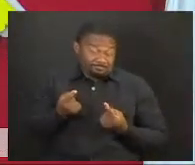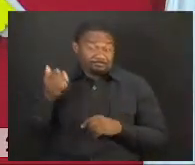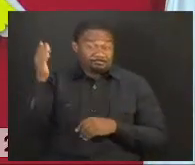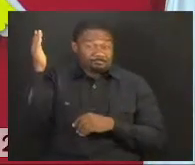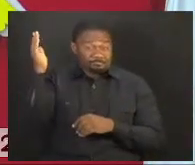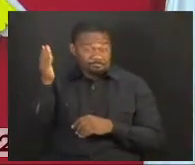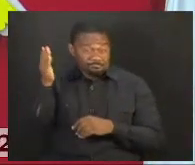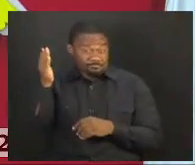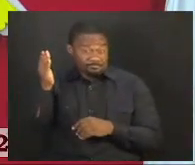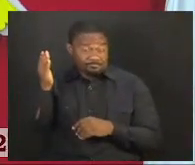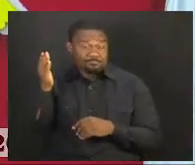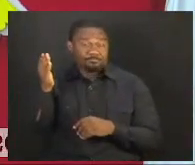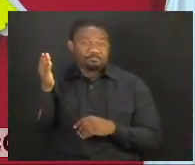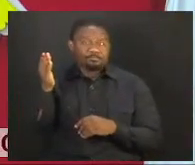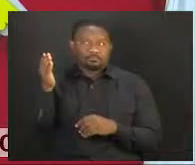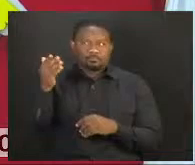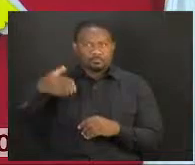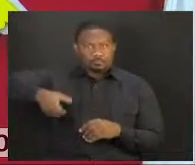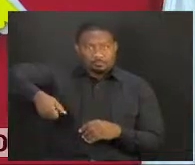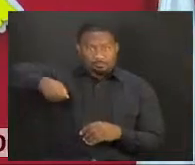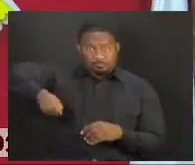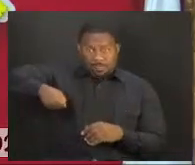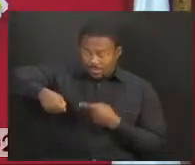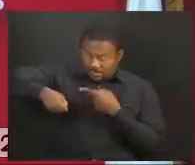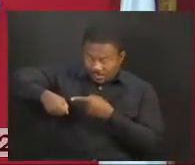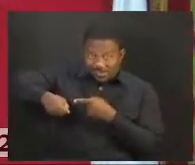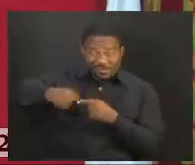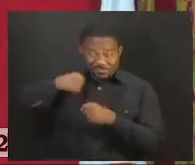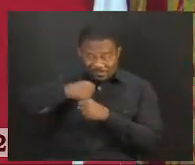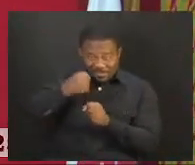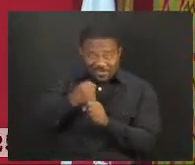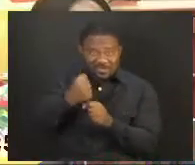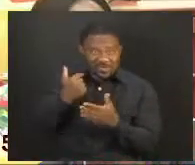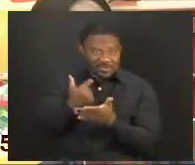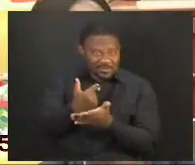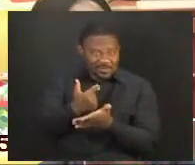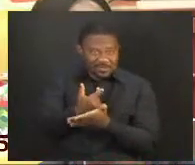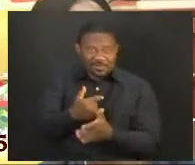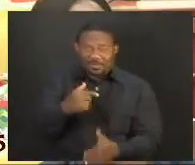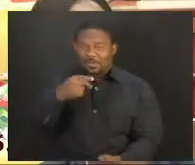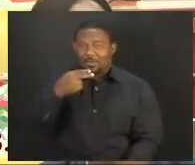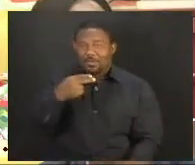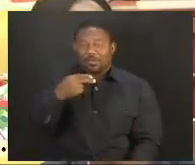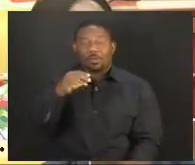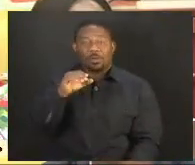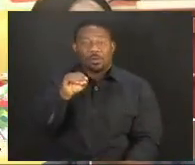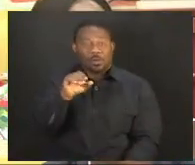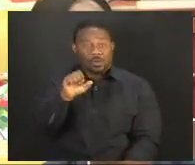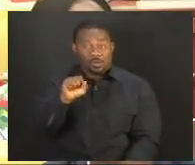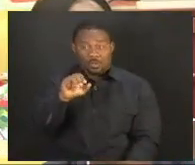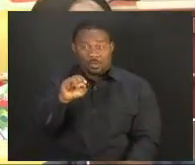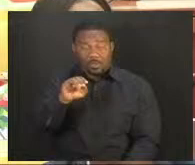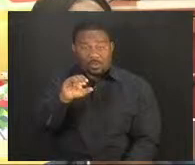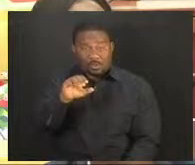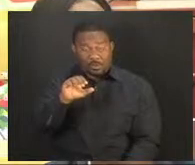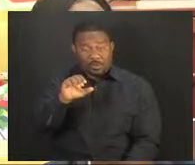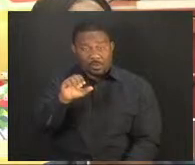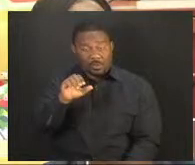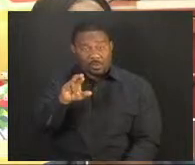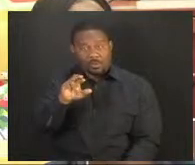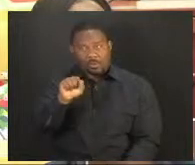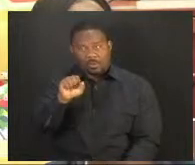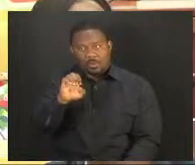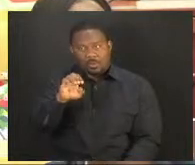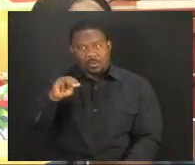of a bag proudly made in Ghana by Horseman. Mr. Speaker,